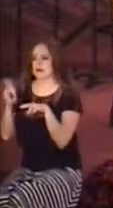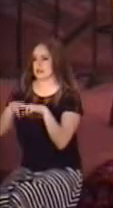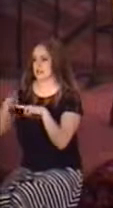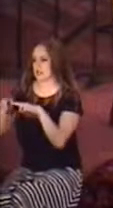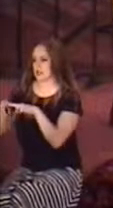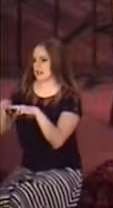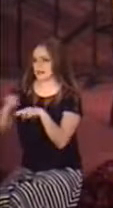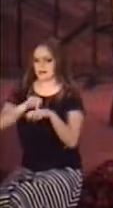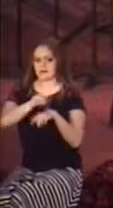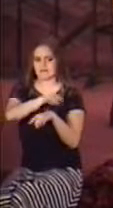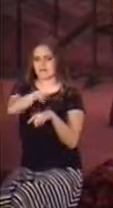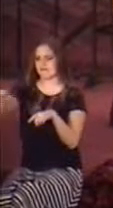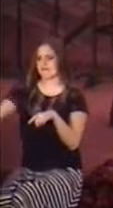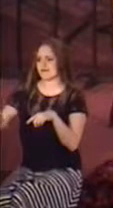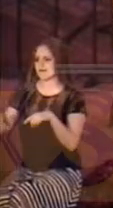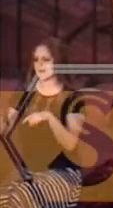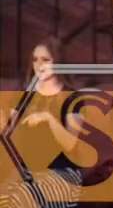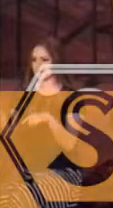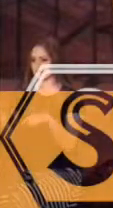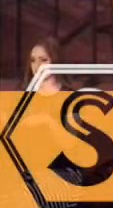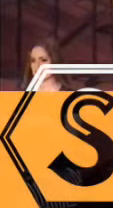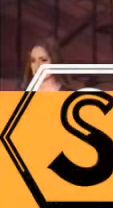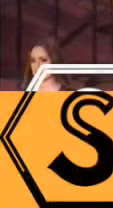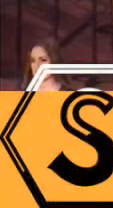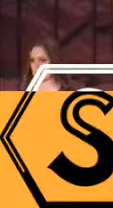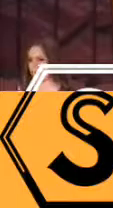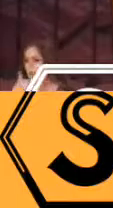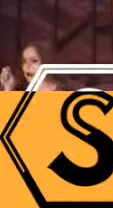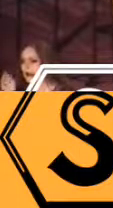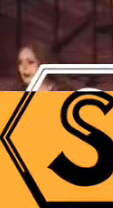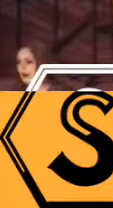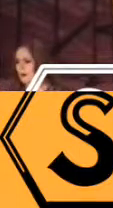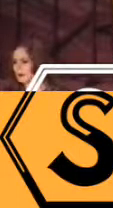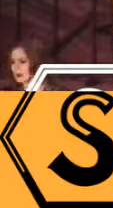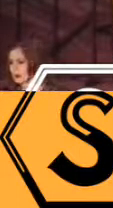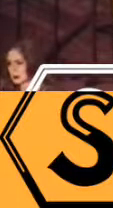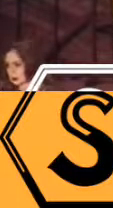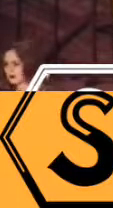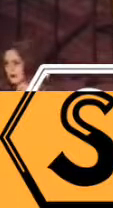you? And that way you won't envy me as much in this comfortable chair.